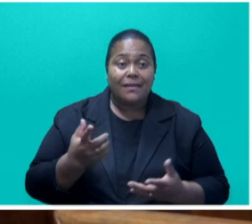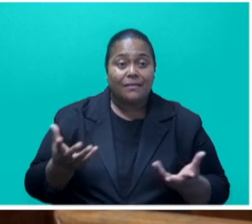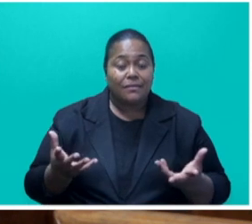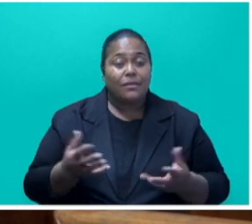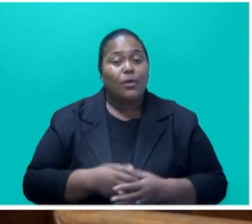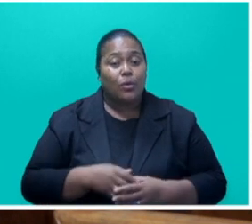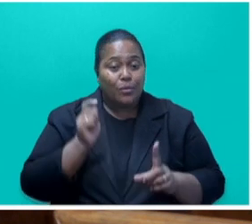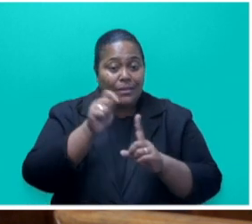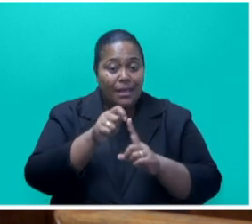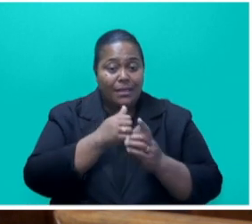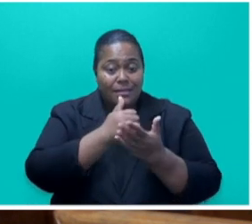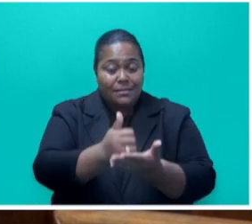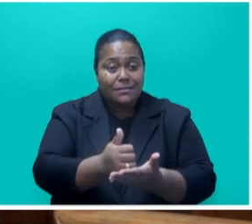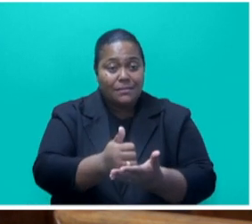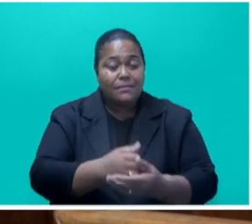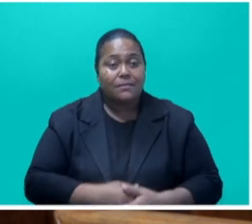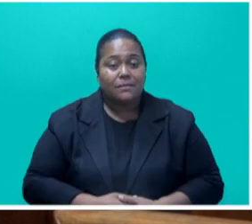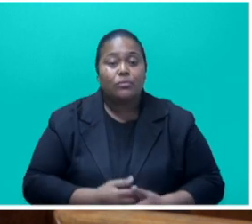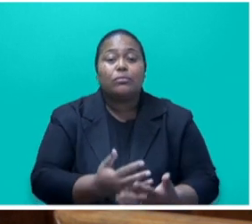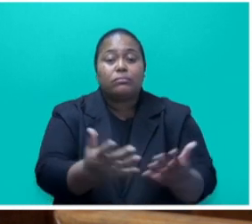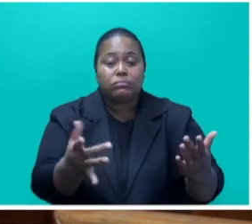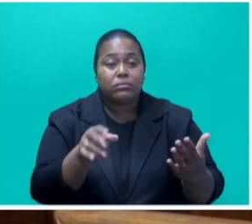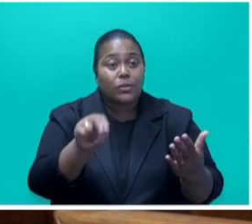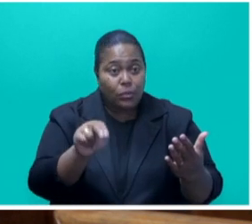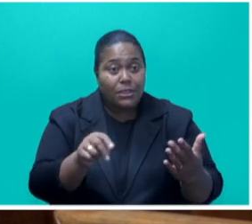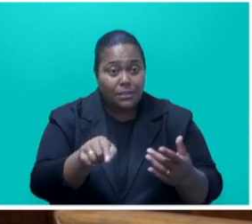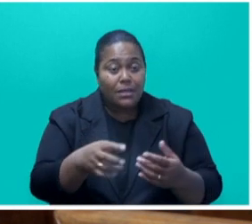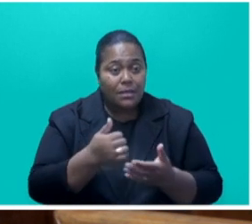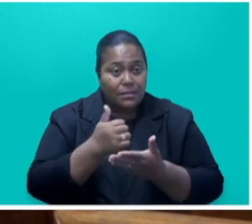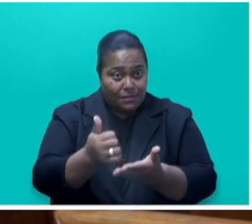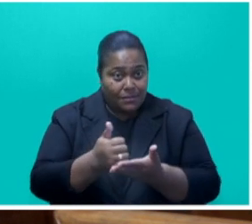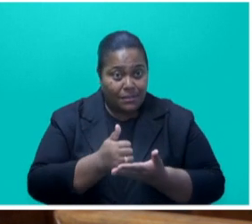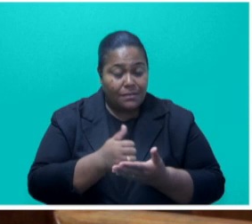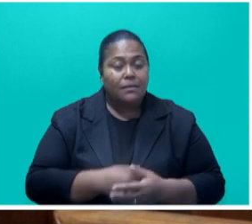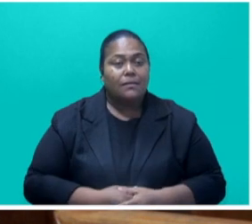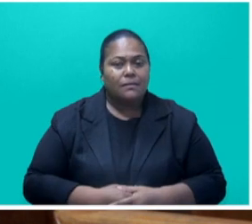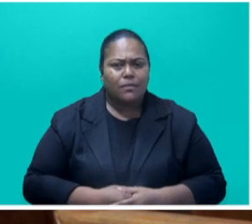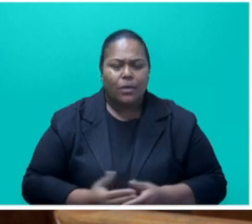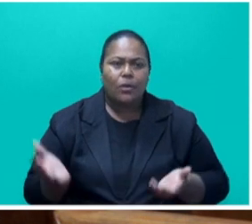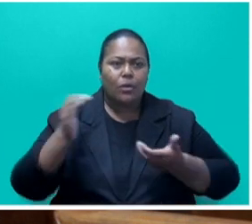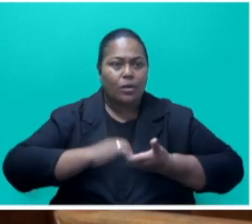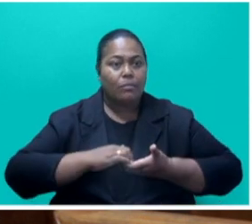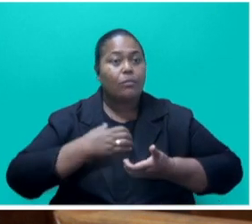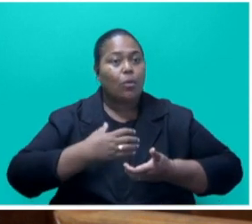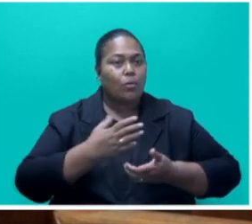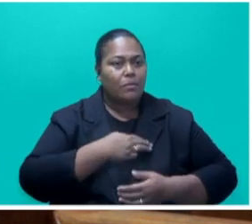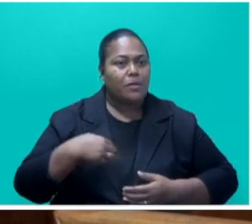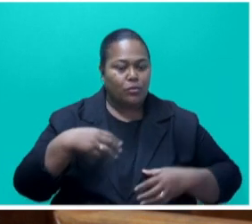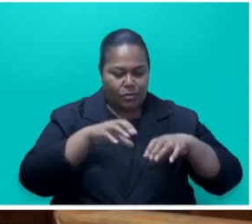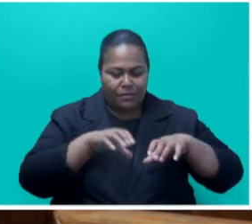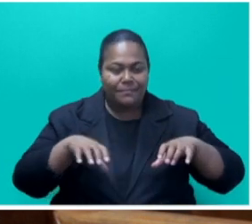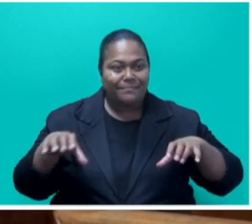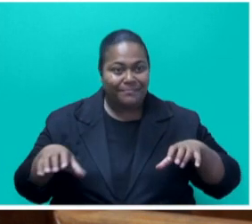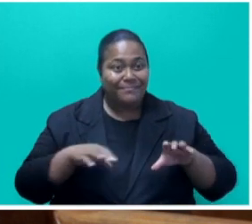to those that require assistance, by collaborating more with the ministries,